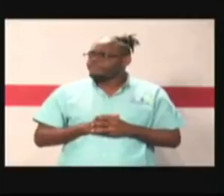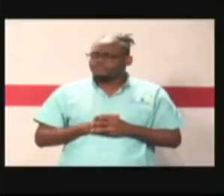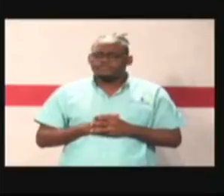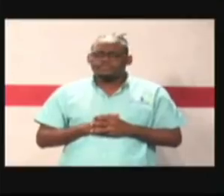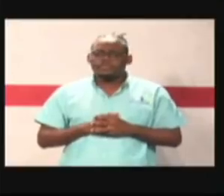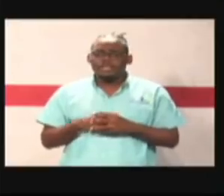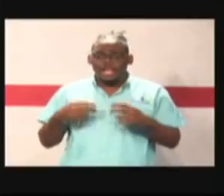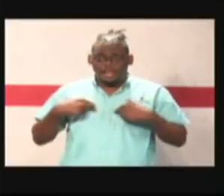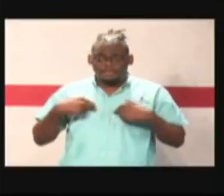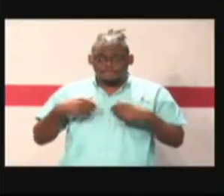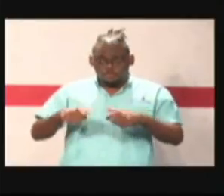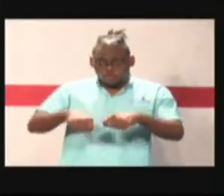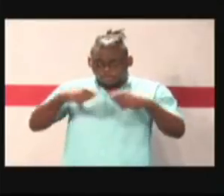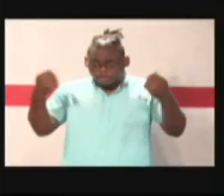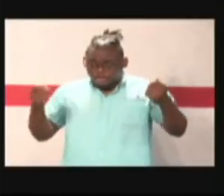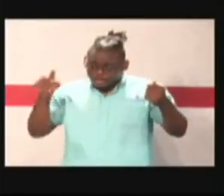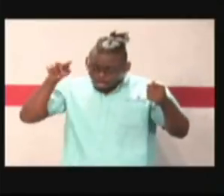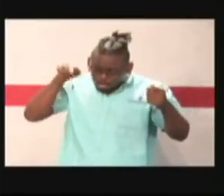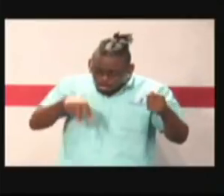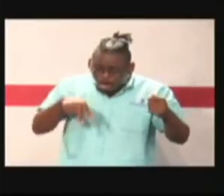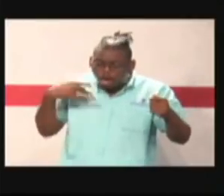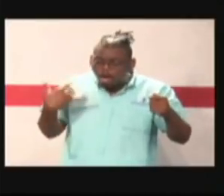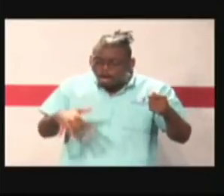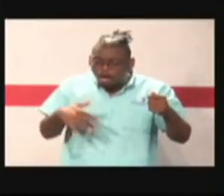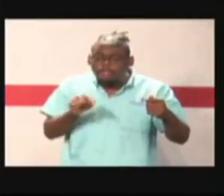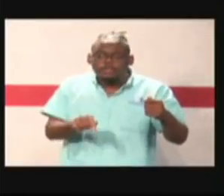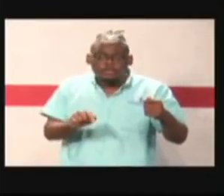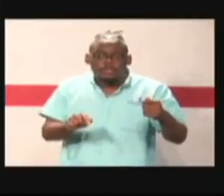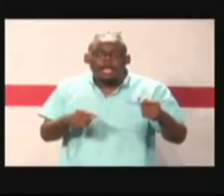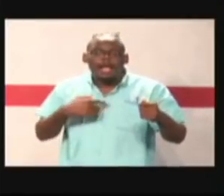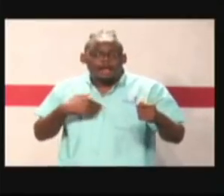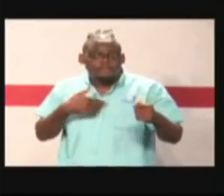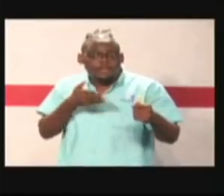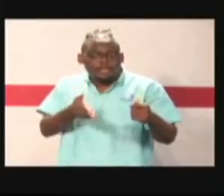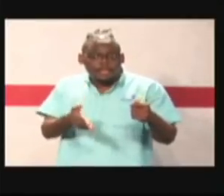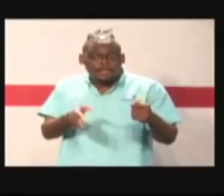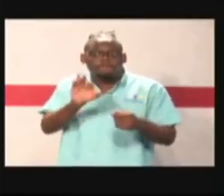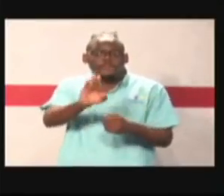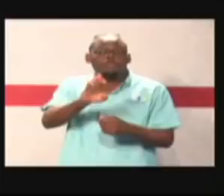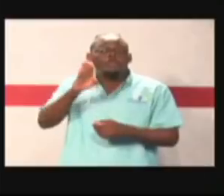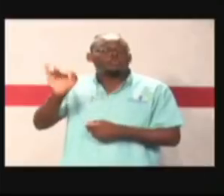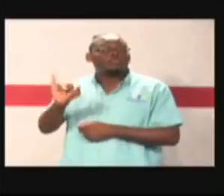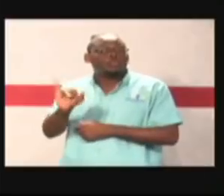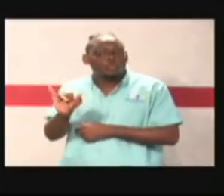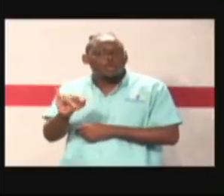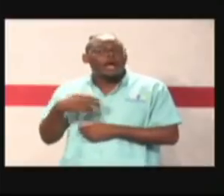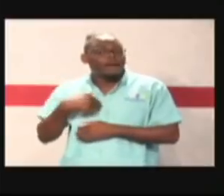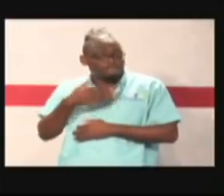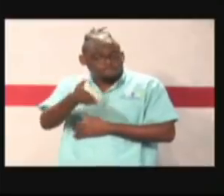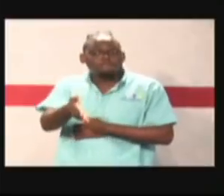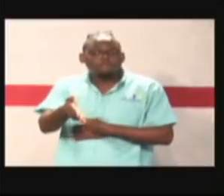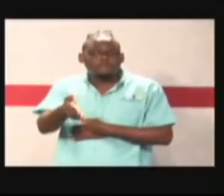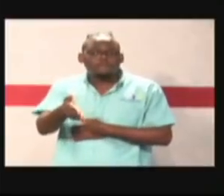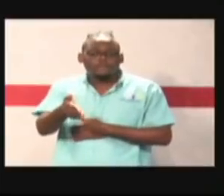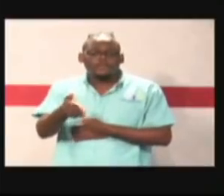be in all three. It is on our social media platforms. It has been shared on social